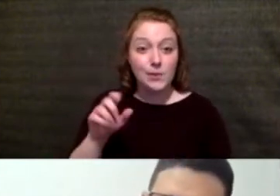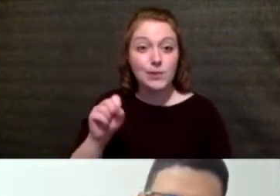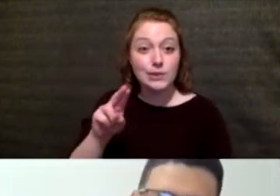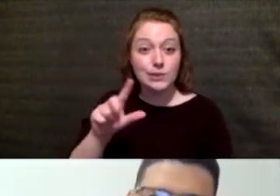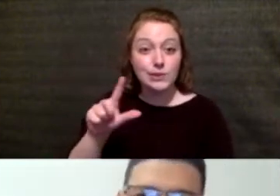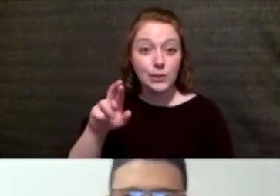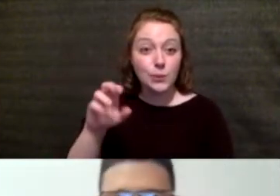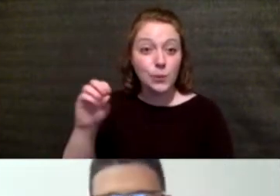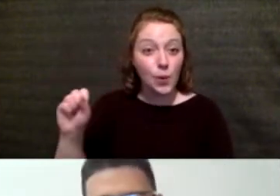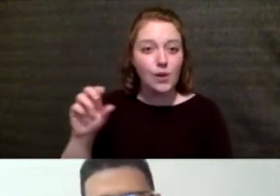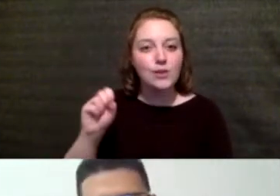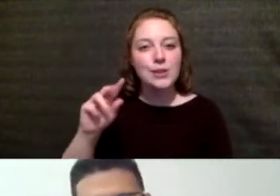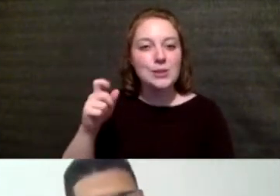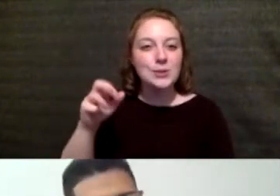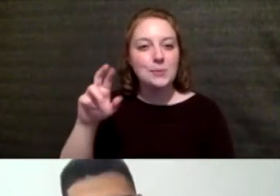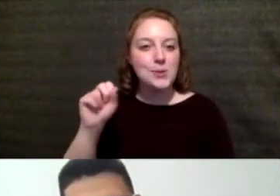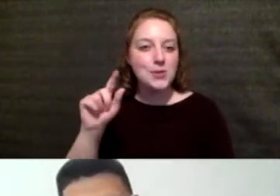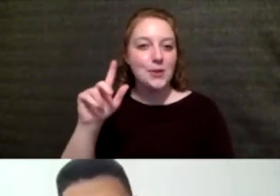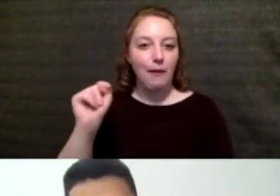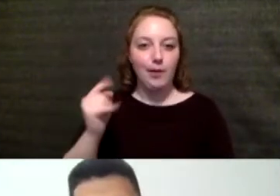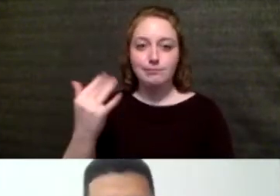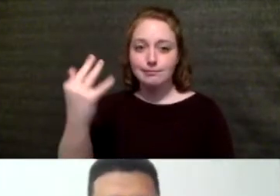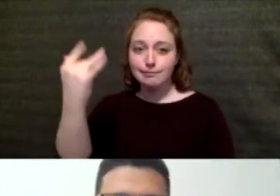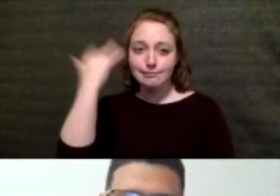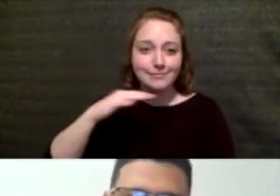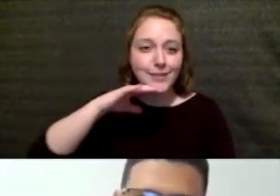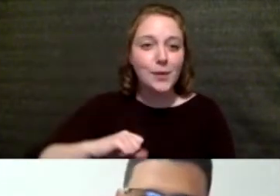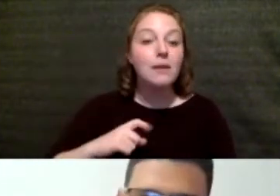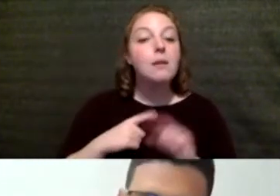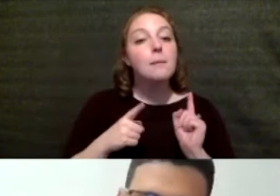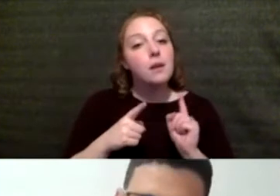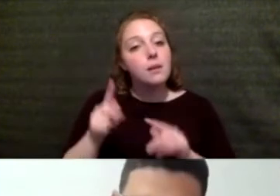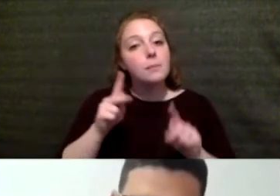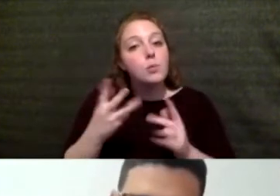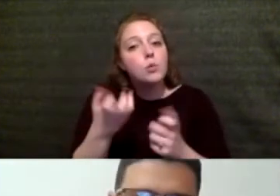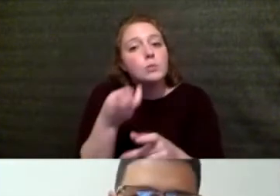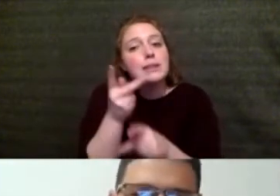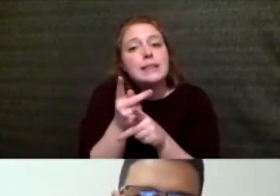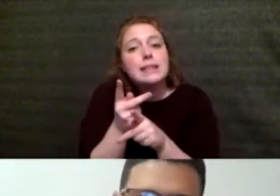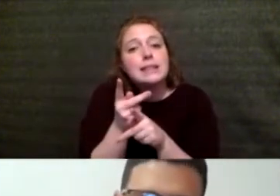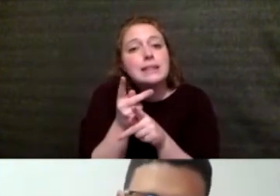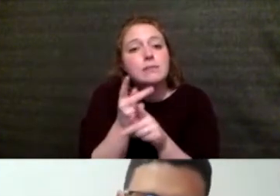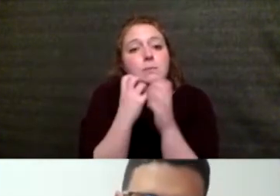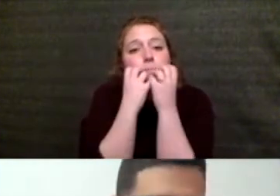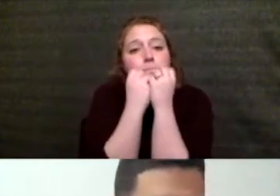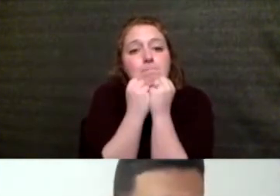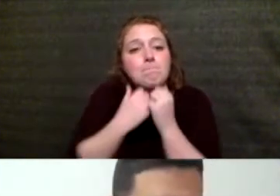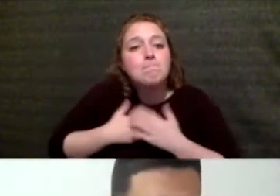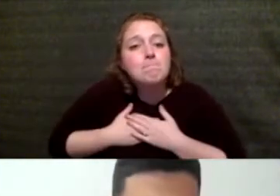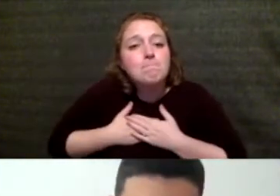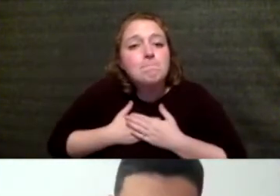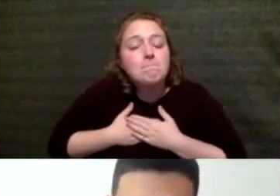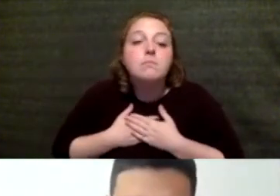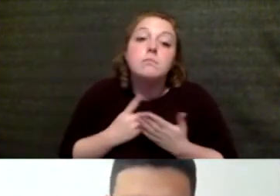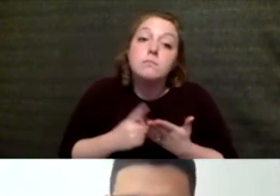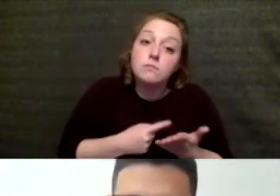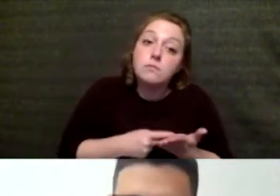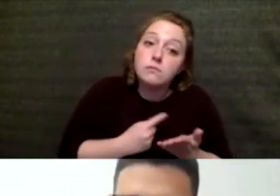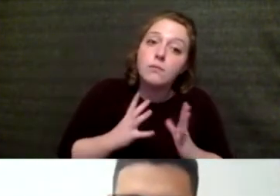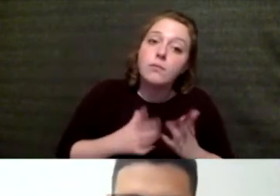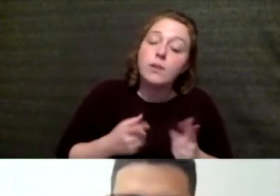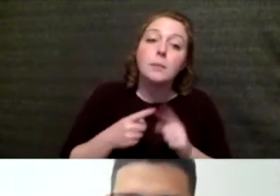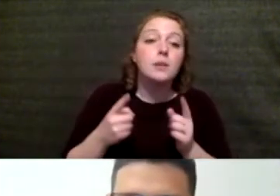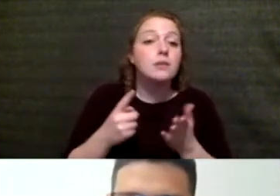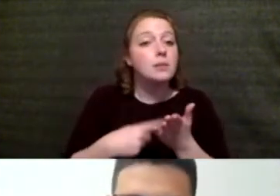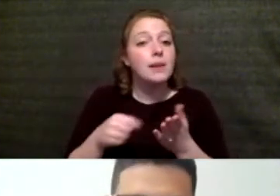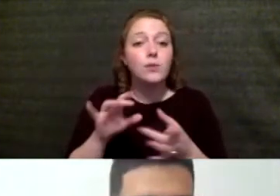that's back in the day, but you know, I can see how people want to hold on to things. And sometimes you do, but they also come to time where we have to let go